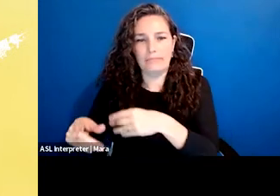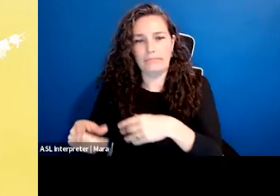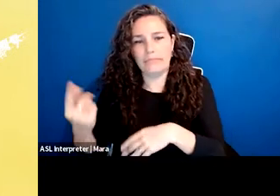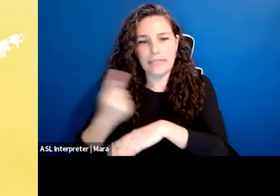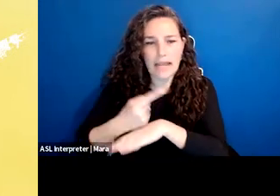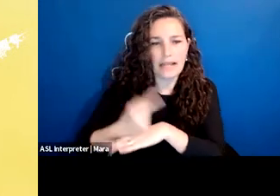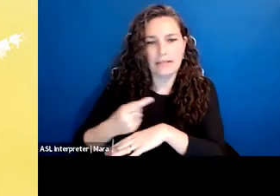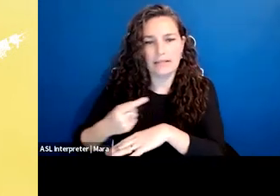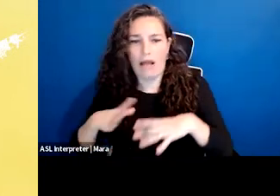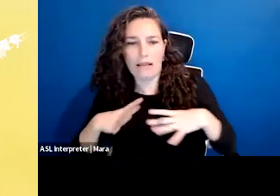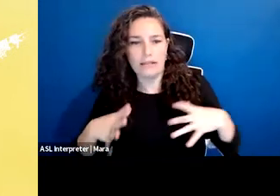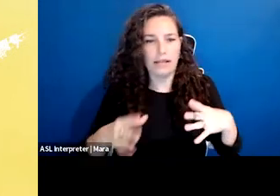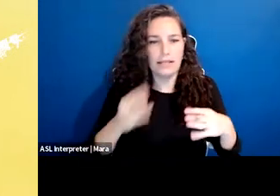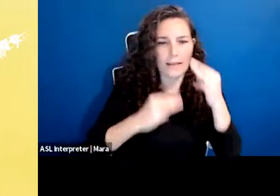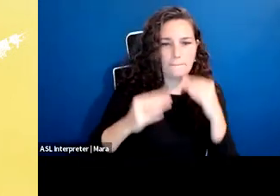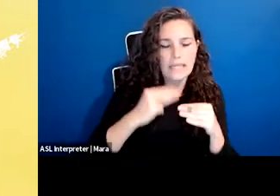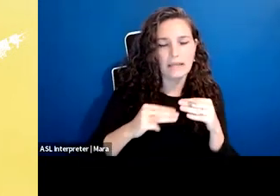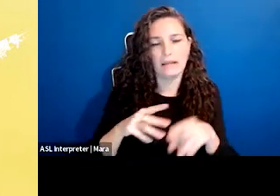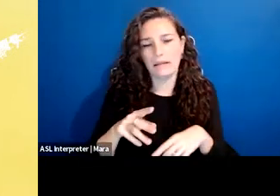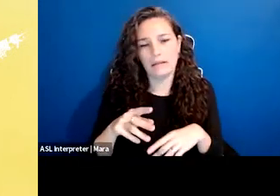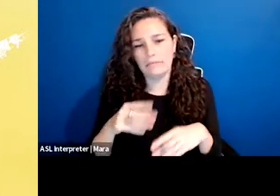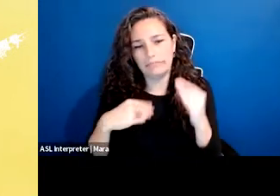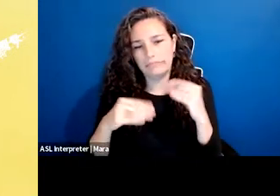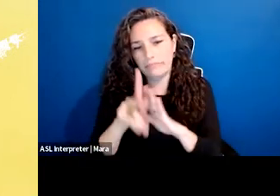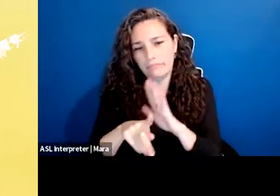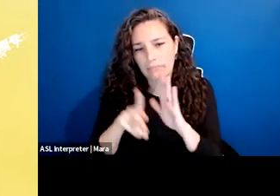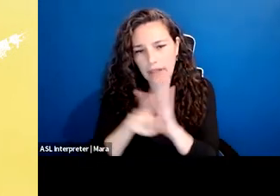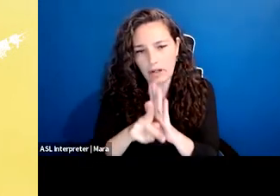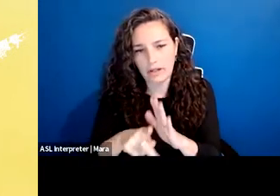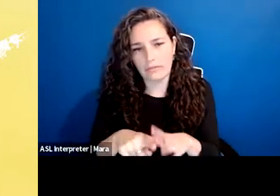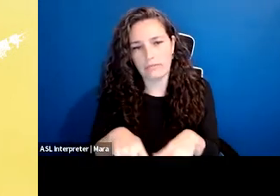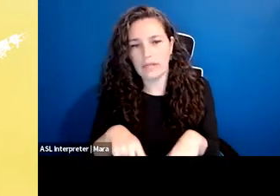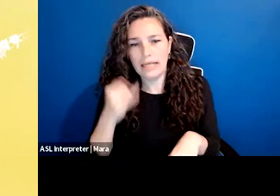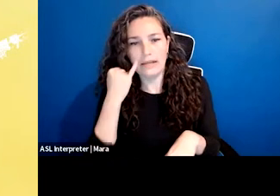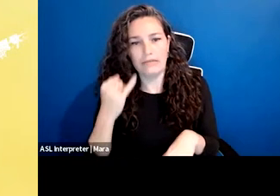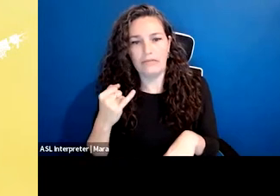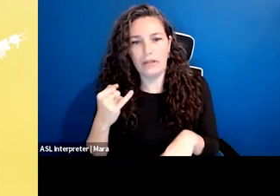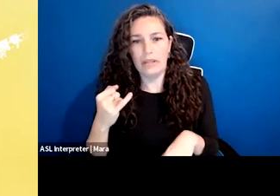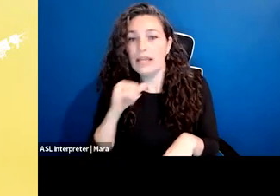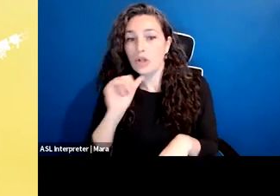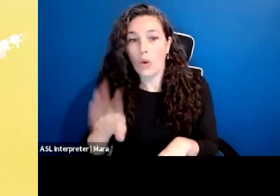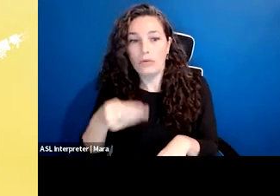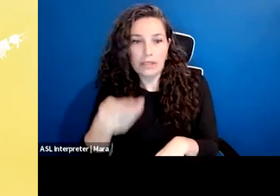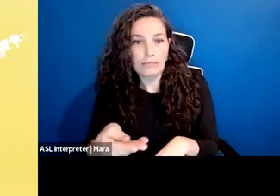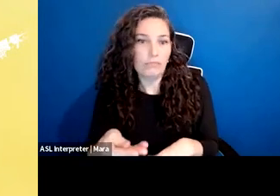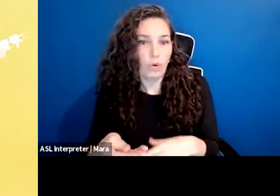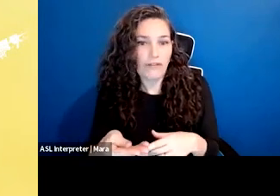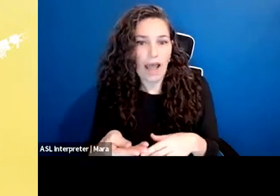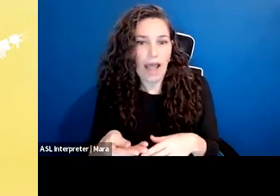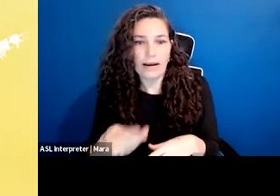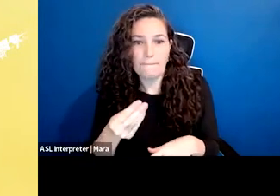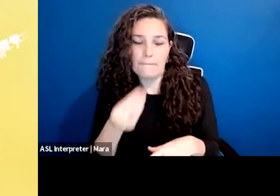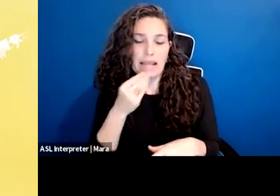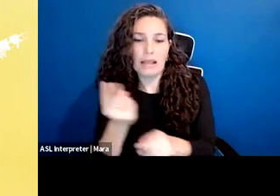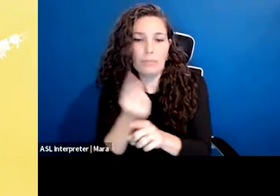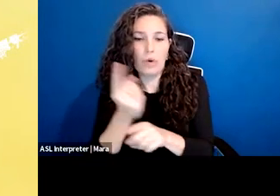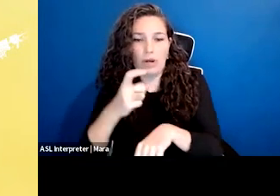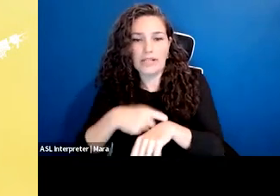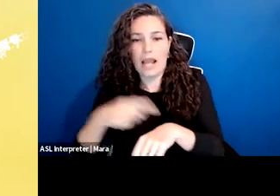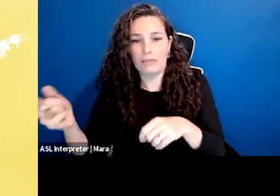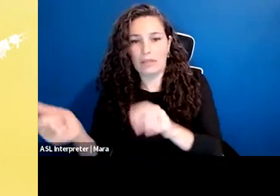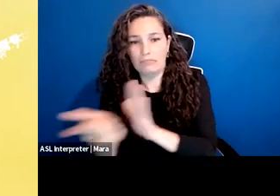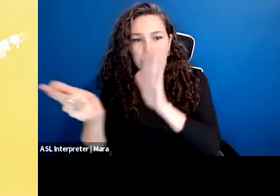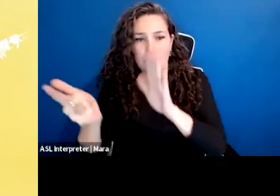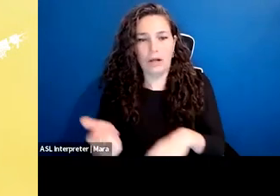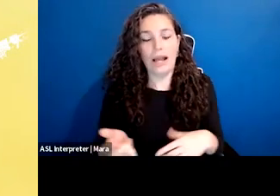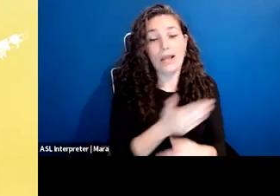meal period provisions and what the violation is if you don't get a meal break at the appropriate time. You'll find the rest period provisions. Most